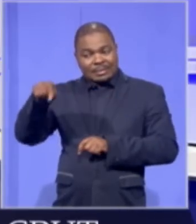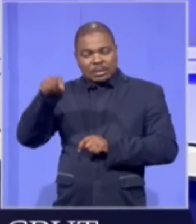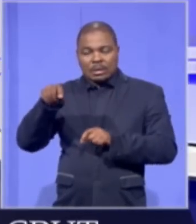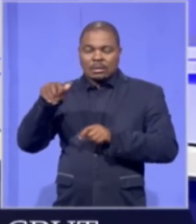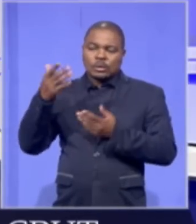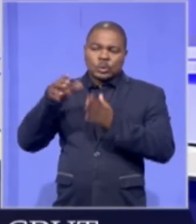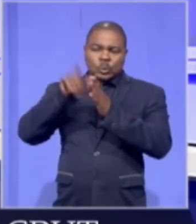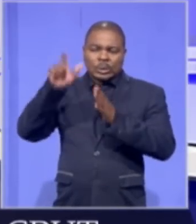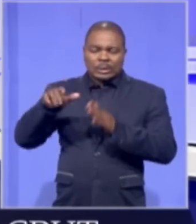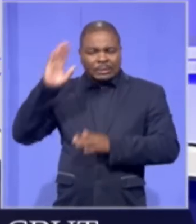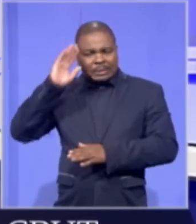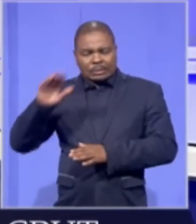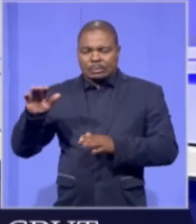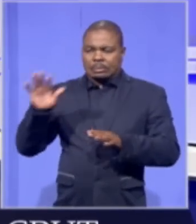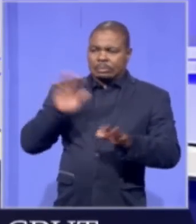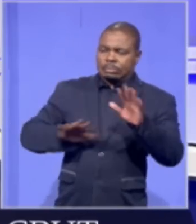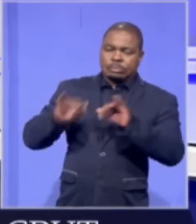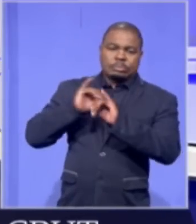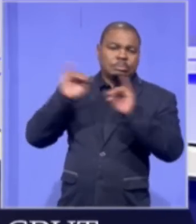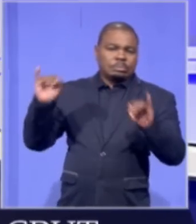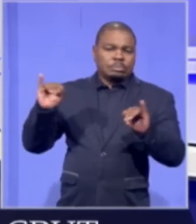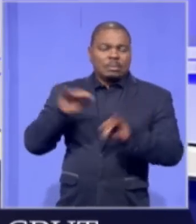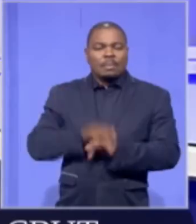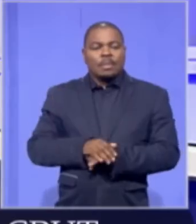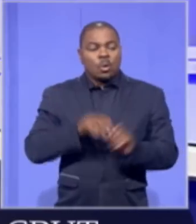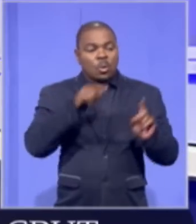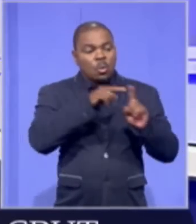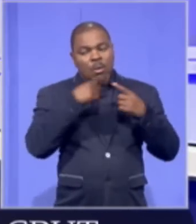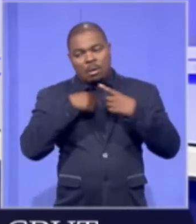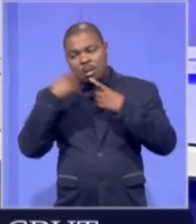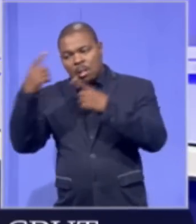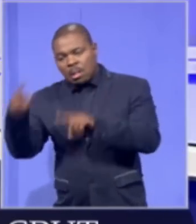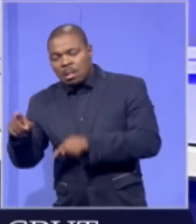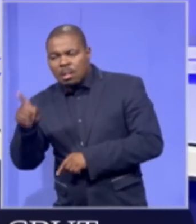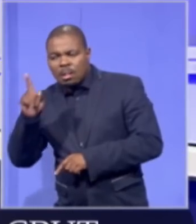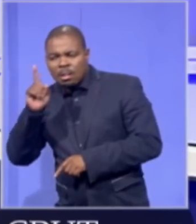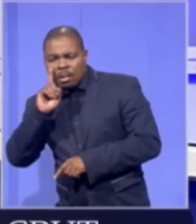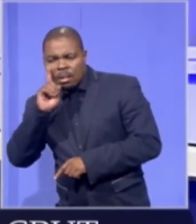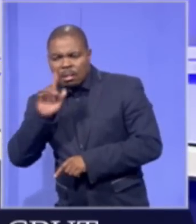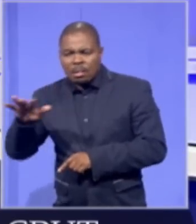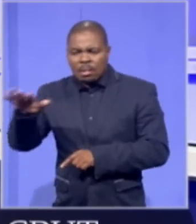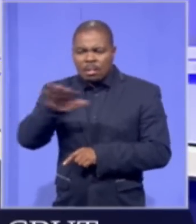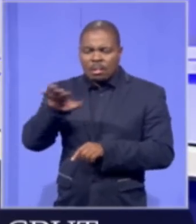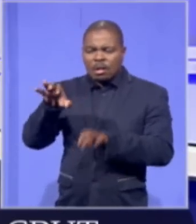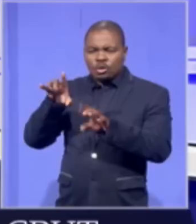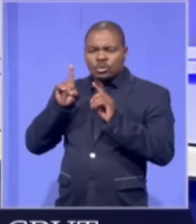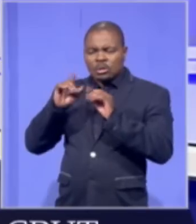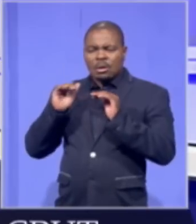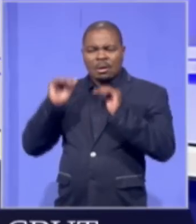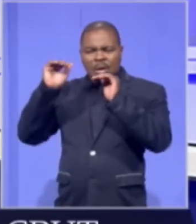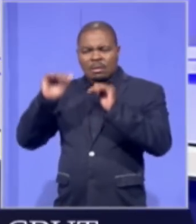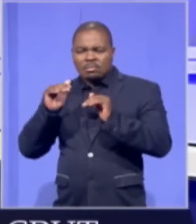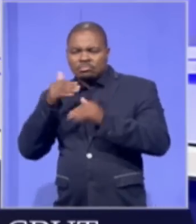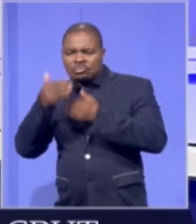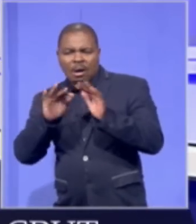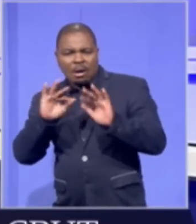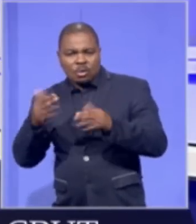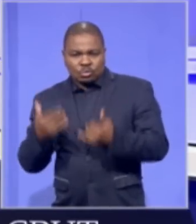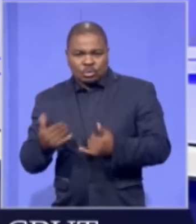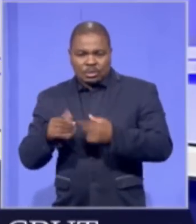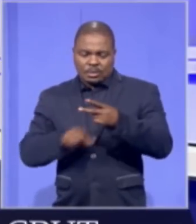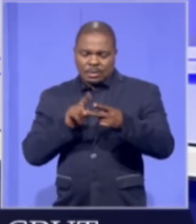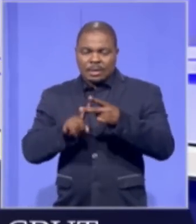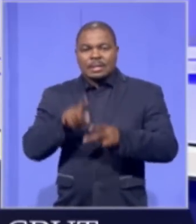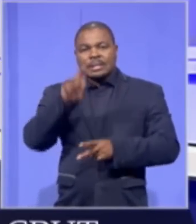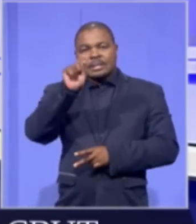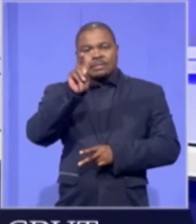baka la tlhaelelo ya madulo. Nkabane o ile fao go sekaseka lefelo leo la thuto ya godimo le hono ga mmogo le